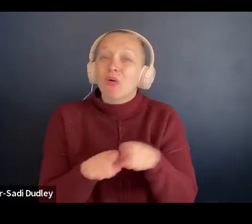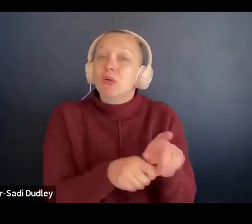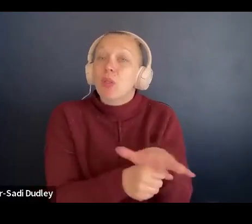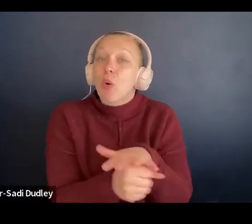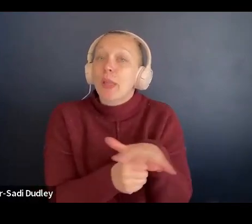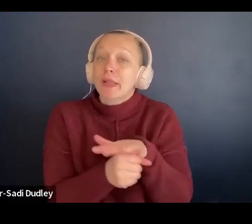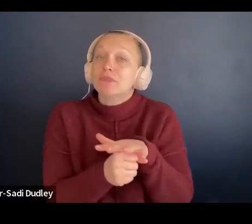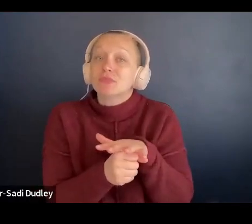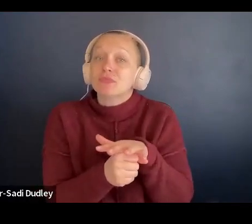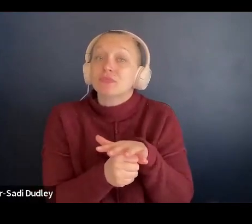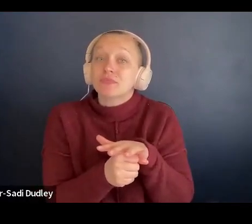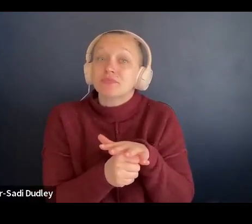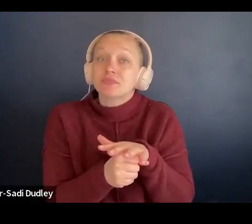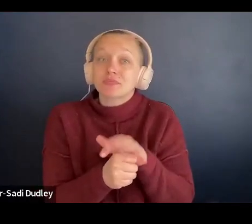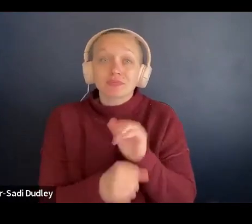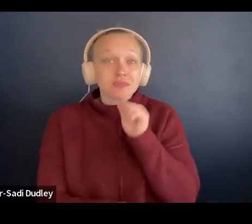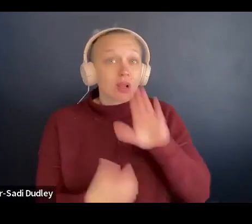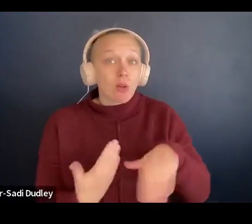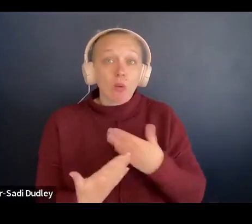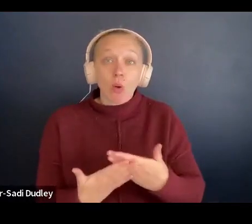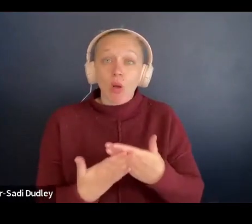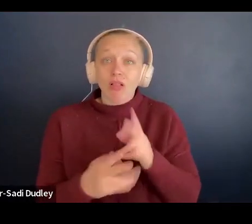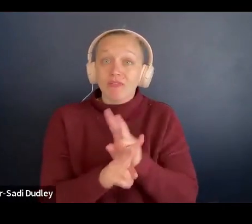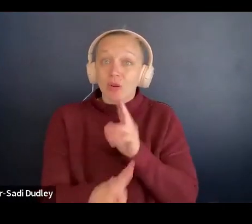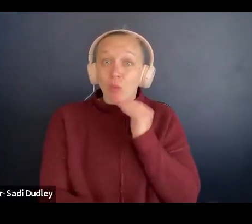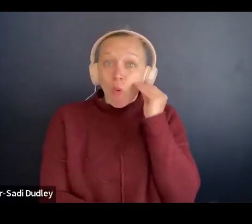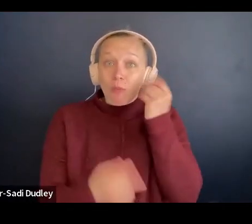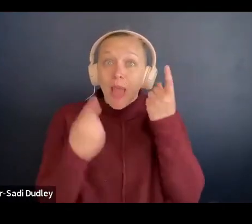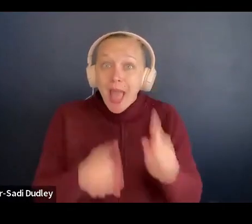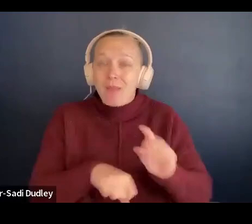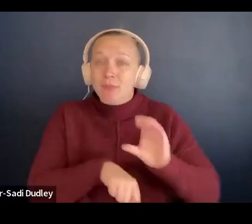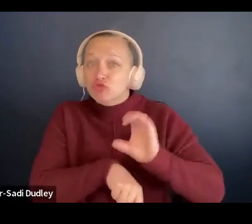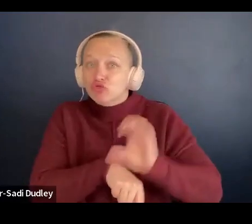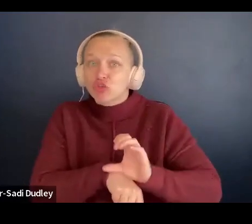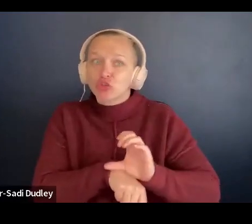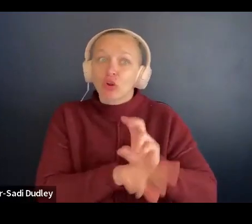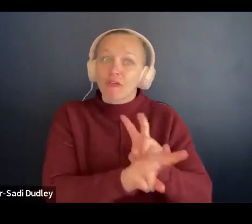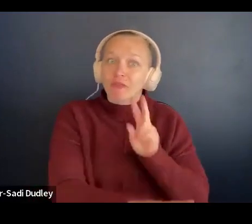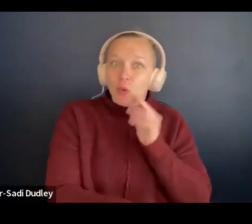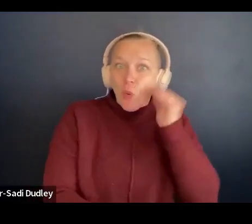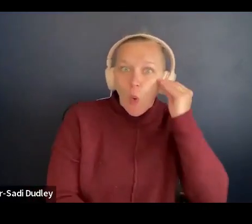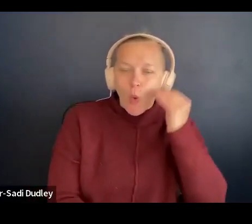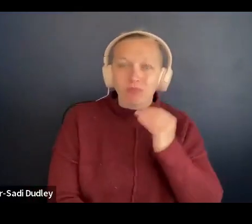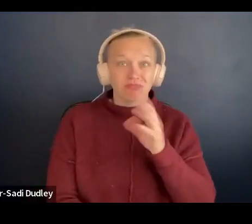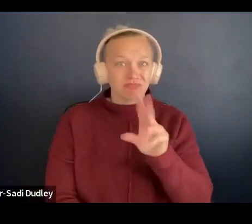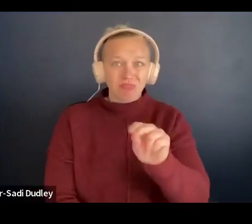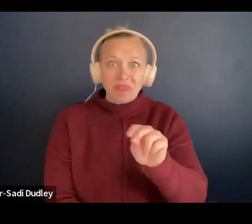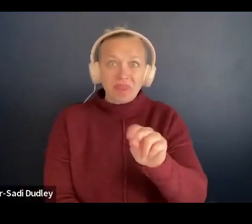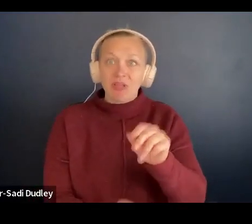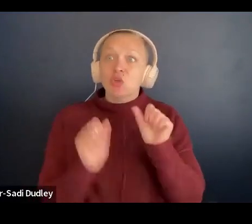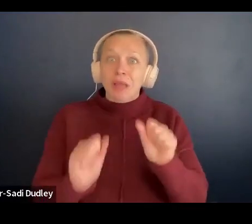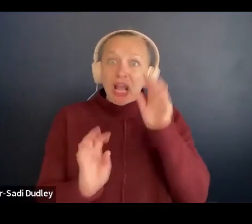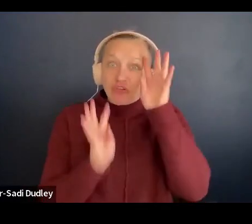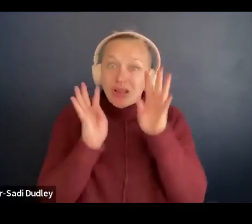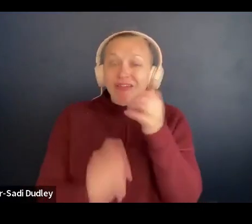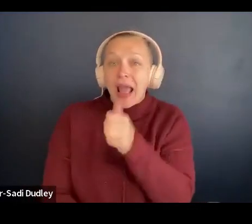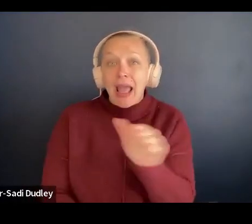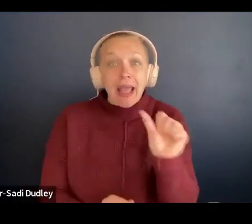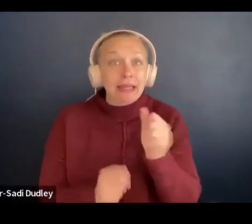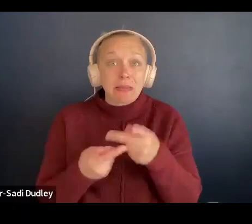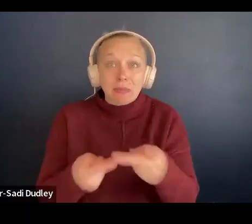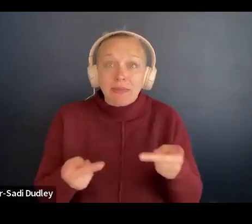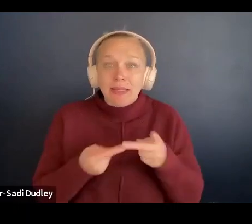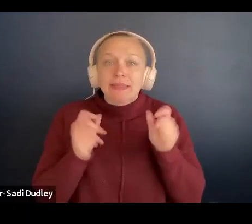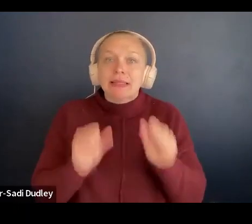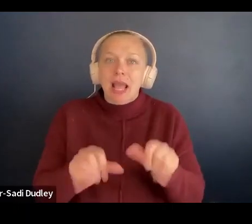all funerals are happening in, the churches or the funeral home like they used to. You can be creative. Really, any place can be a place